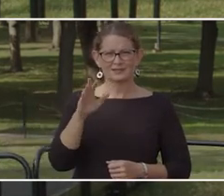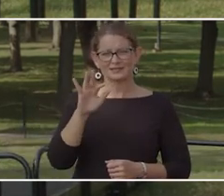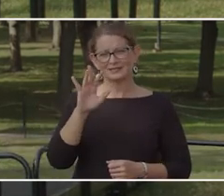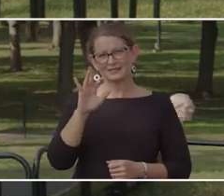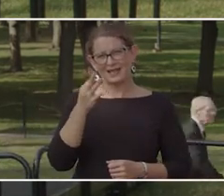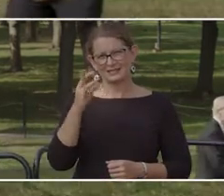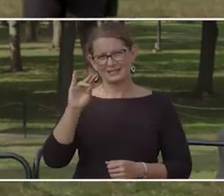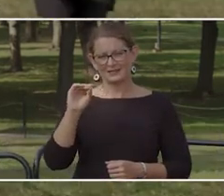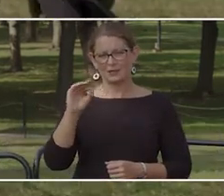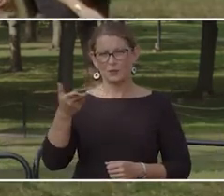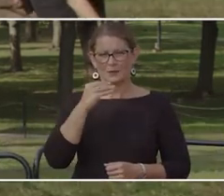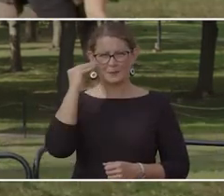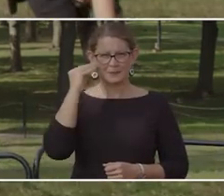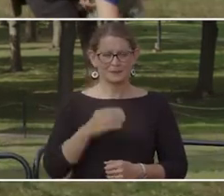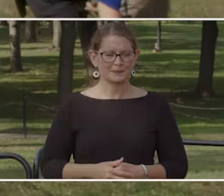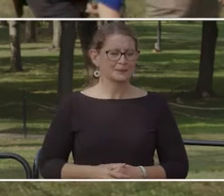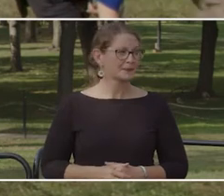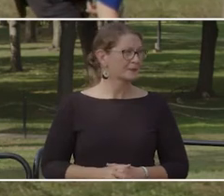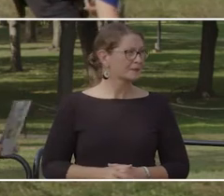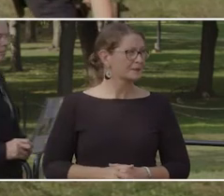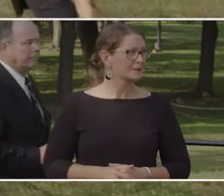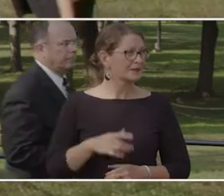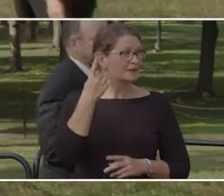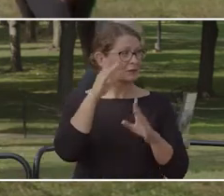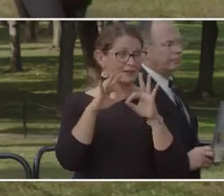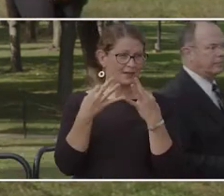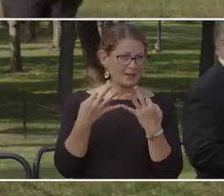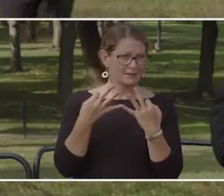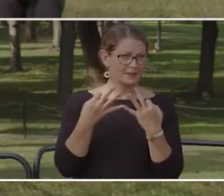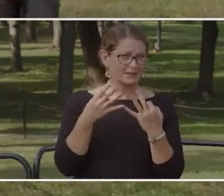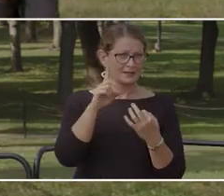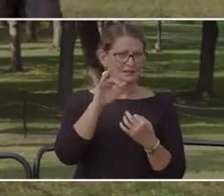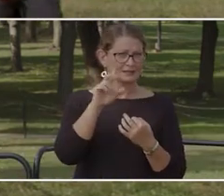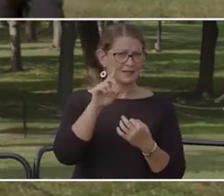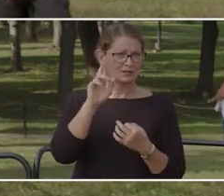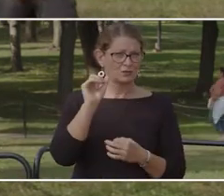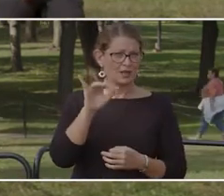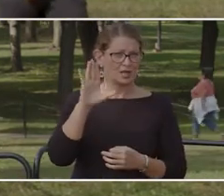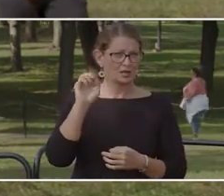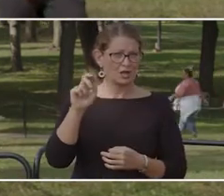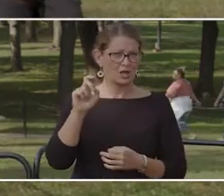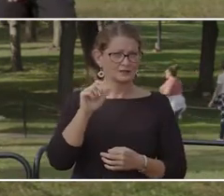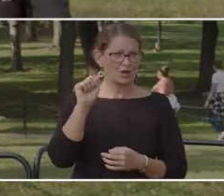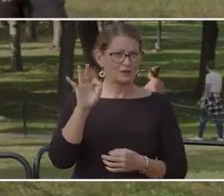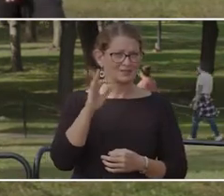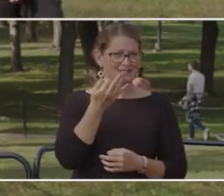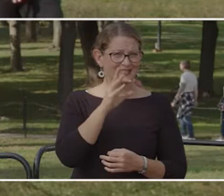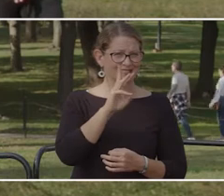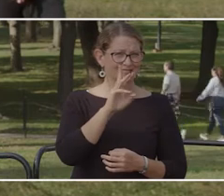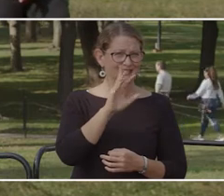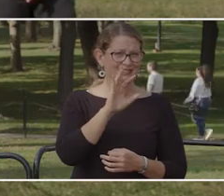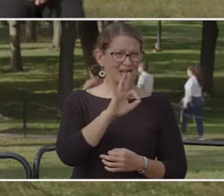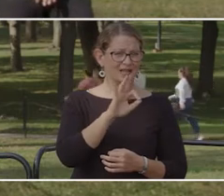1967-1970. Welcome home. On behalf of the family, David Ray Cox, Air Force, 1969